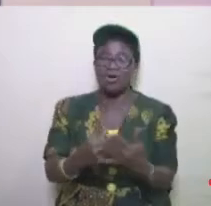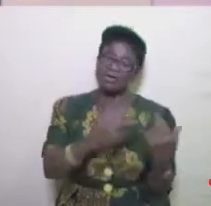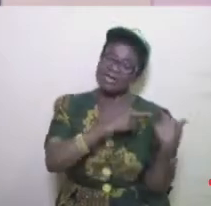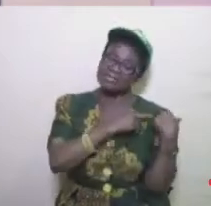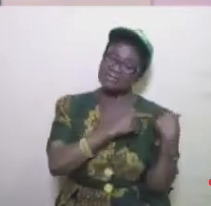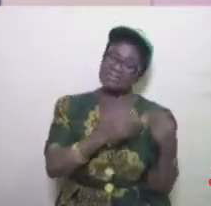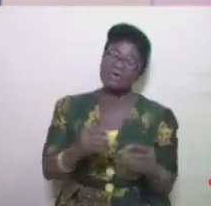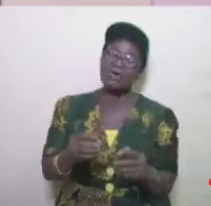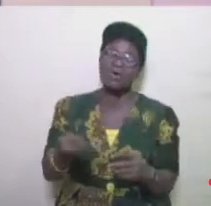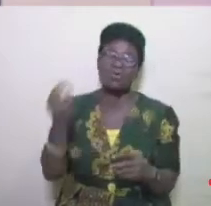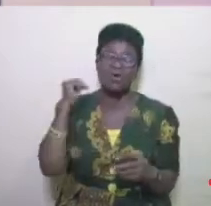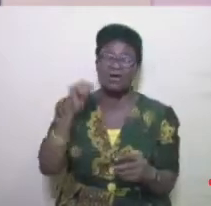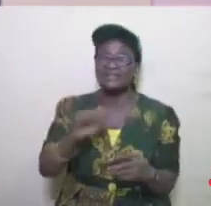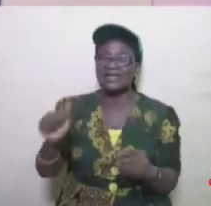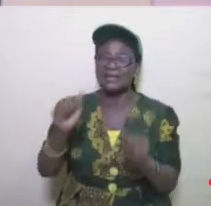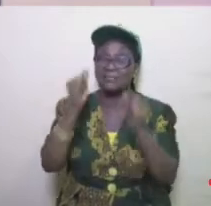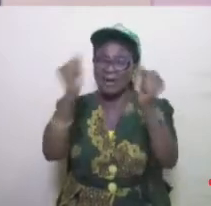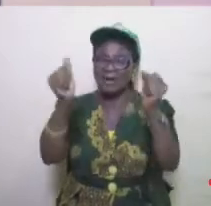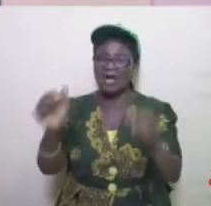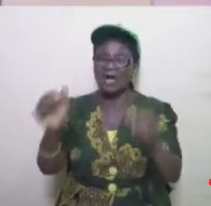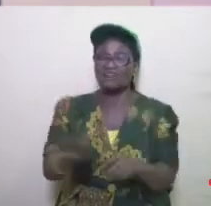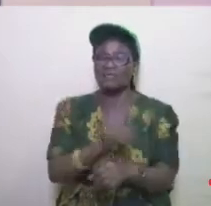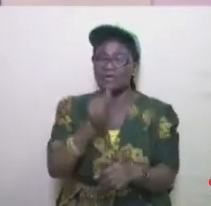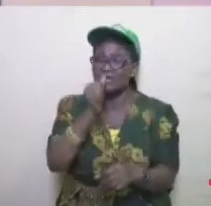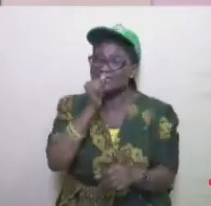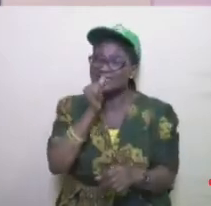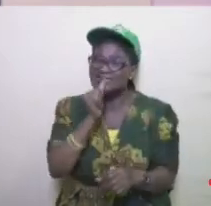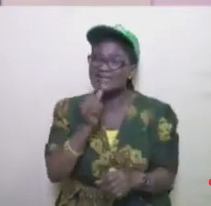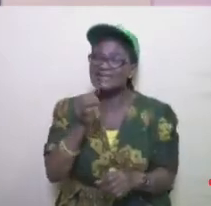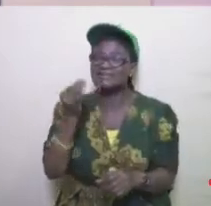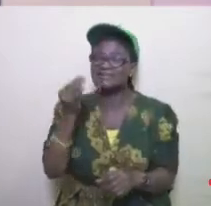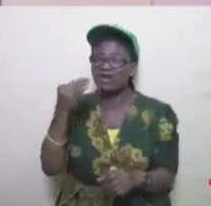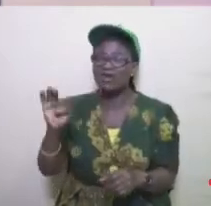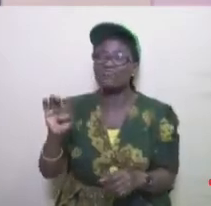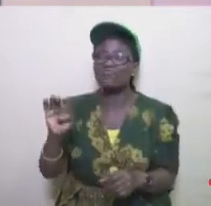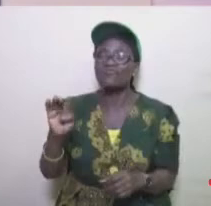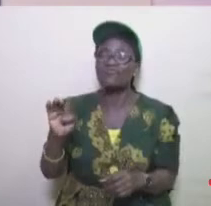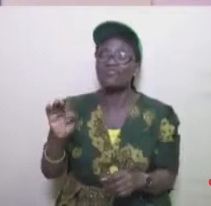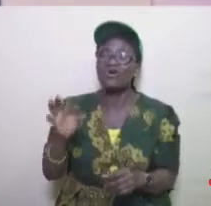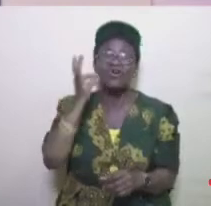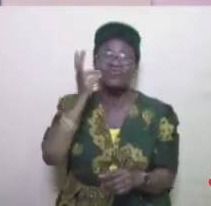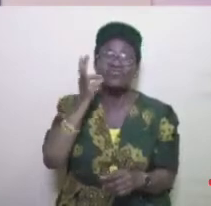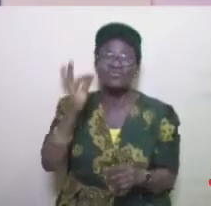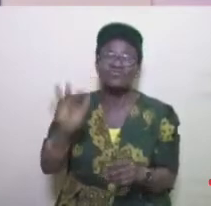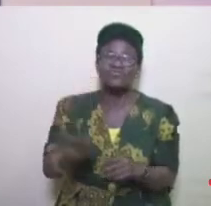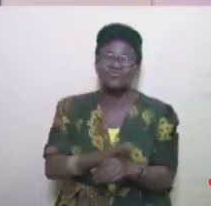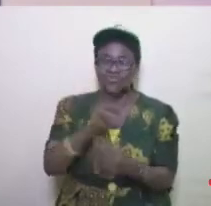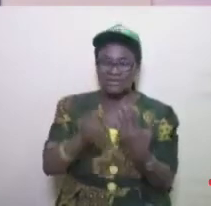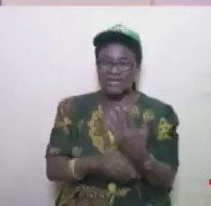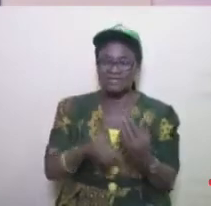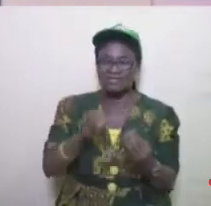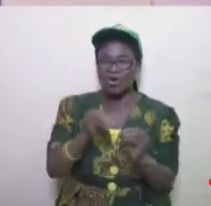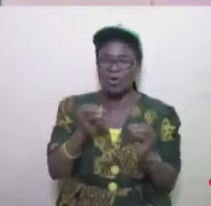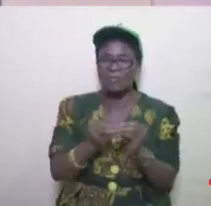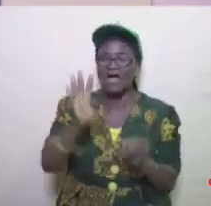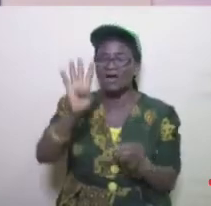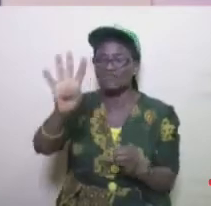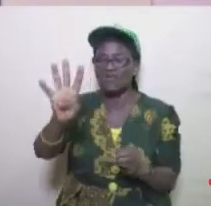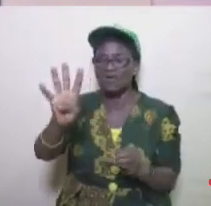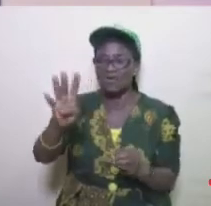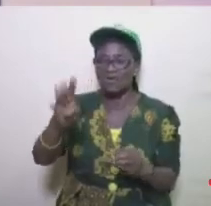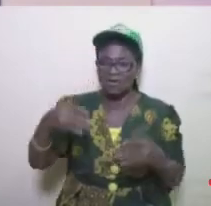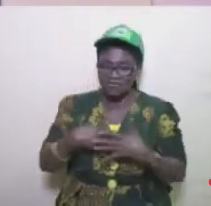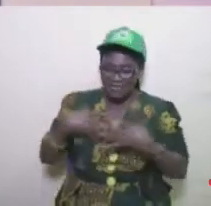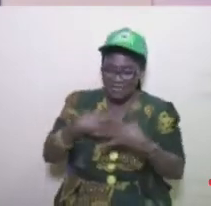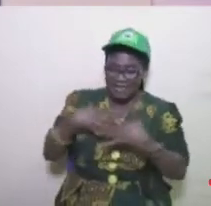was a powerful secret of fruitfulness. Number four, fear of God.